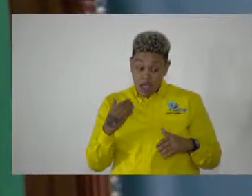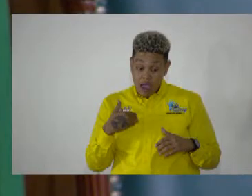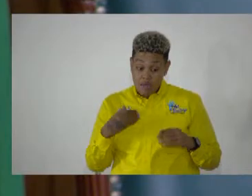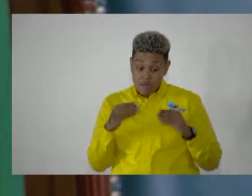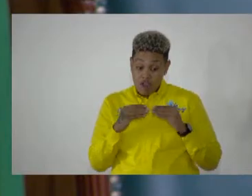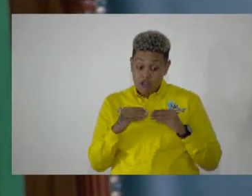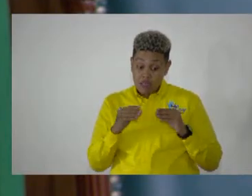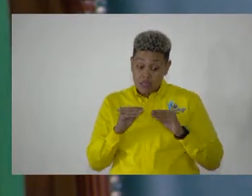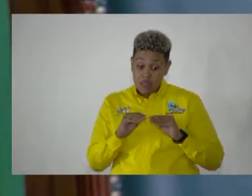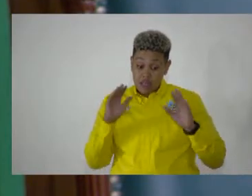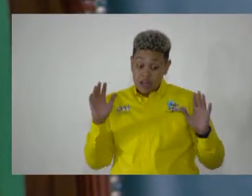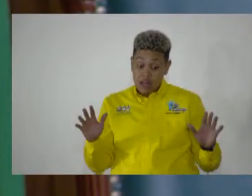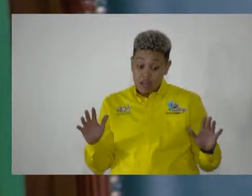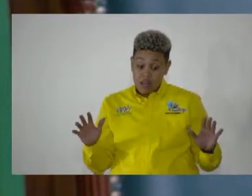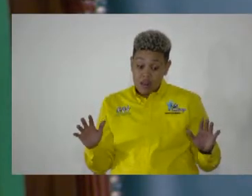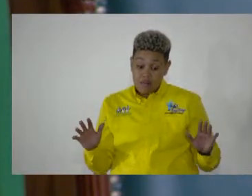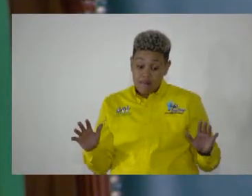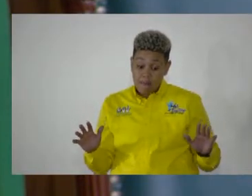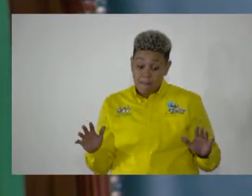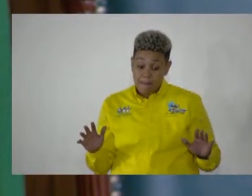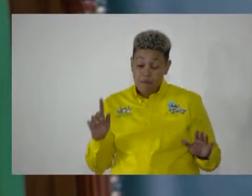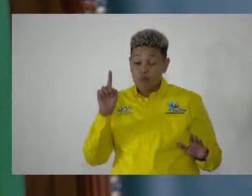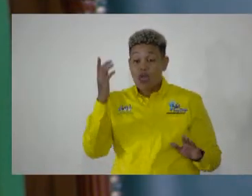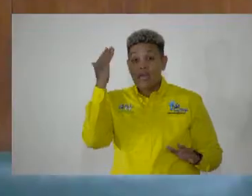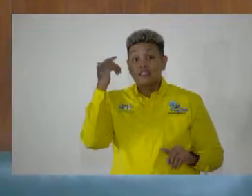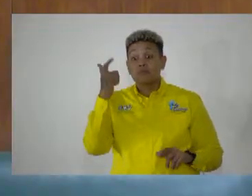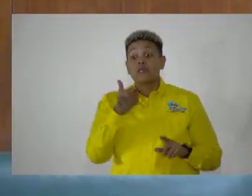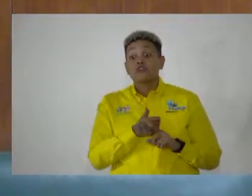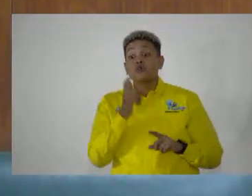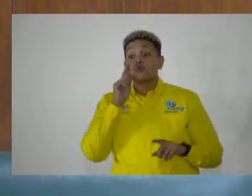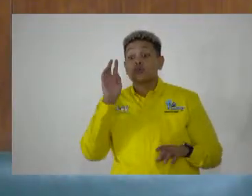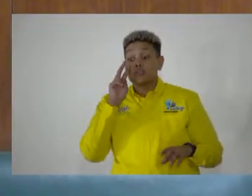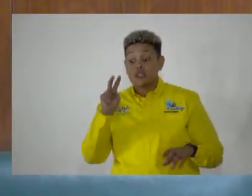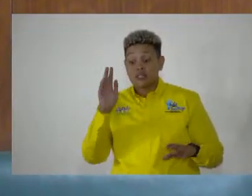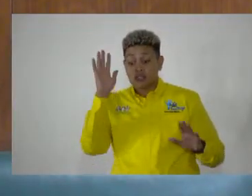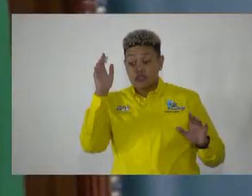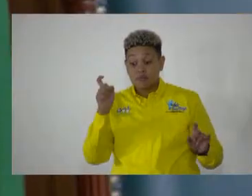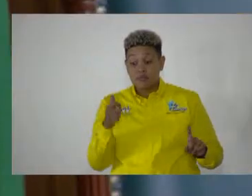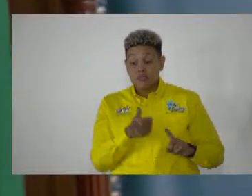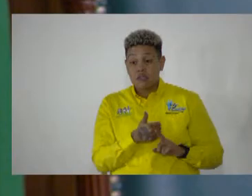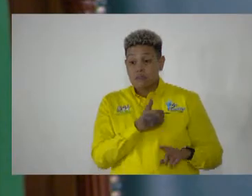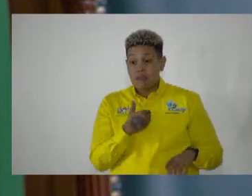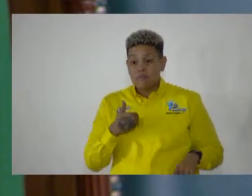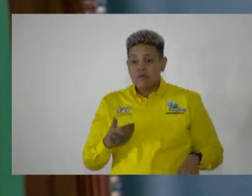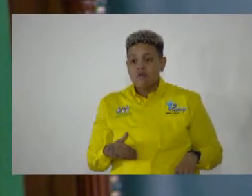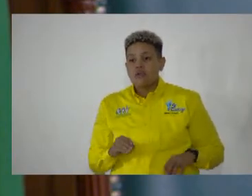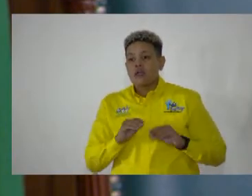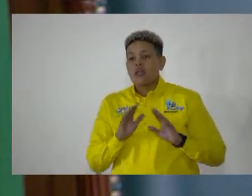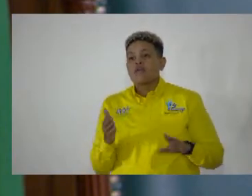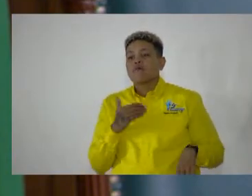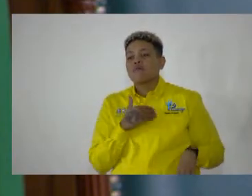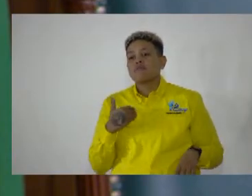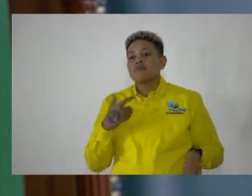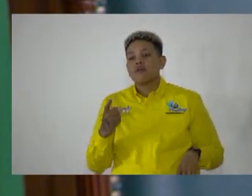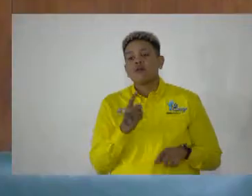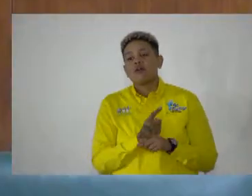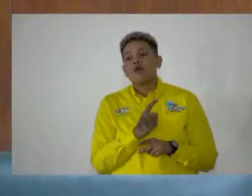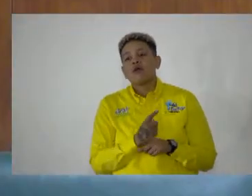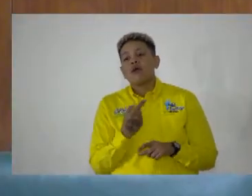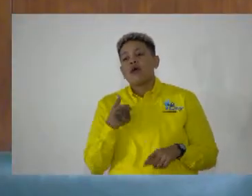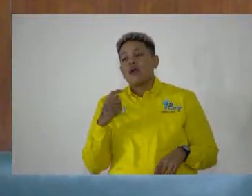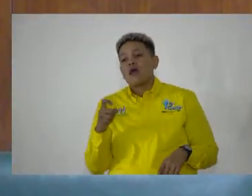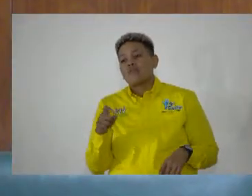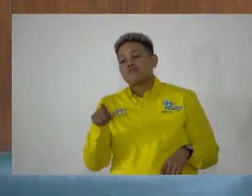further clarification, it's a clarification. one would expect that you would address the speaker. It's a clarification. Thank you, Madam Speaker. And you're correct, but I have